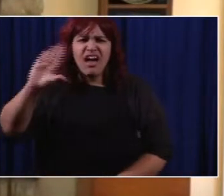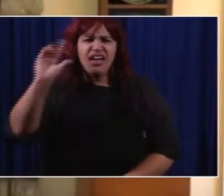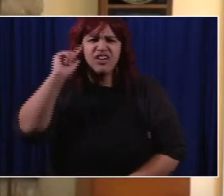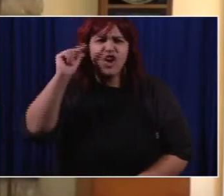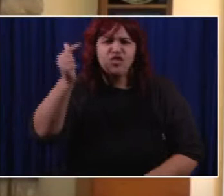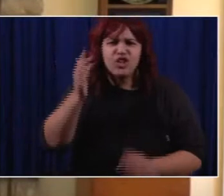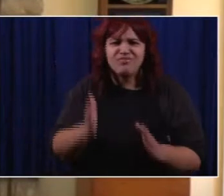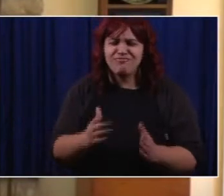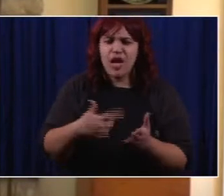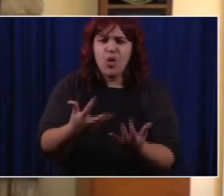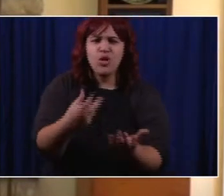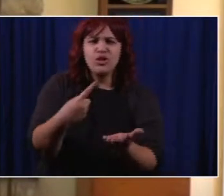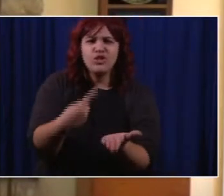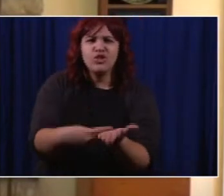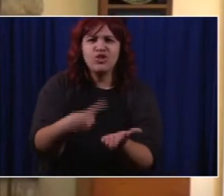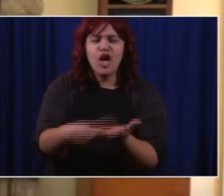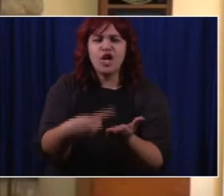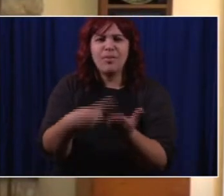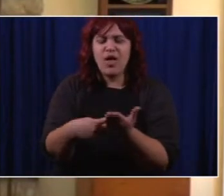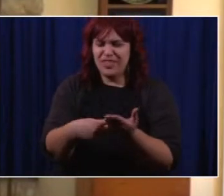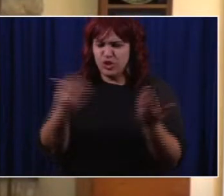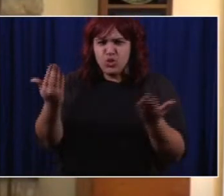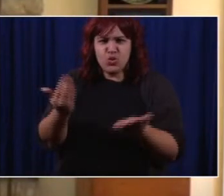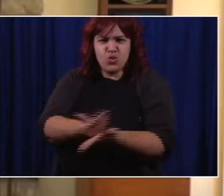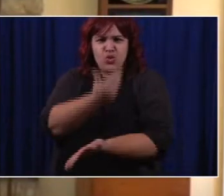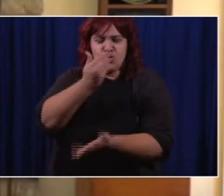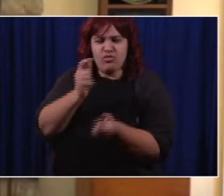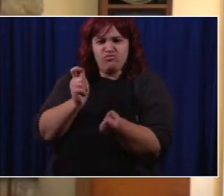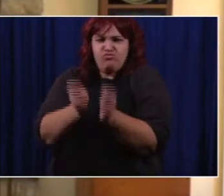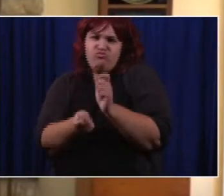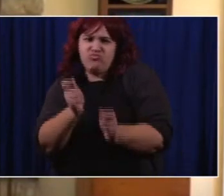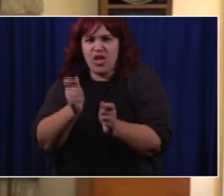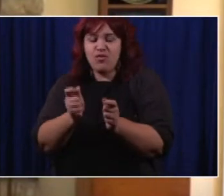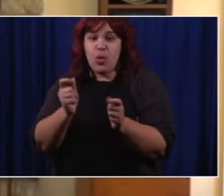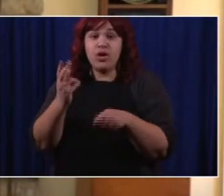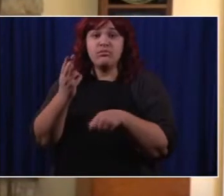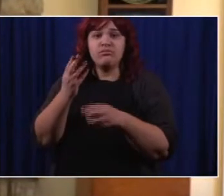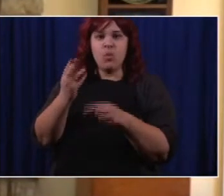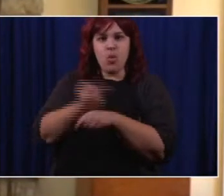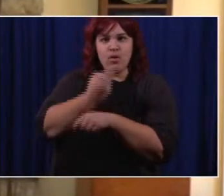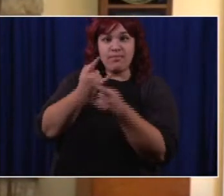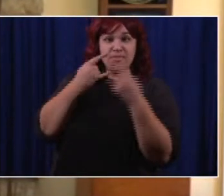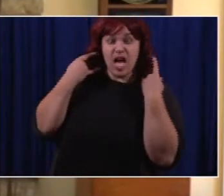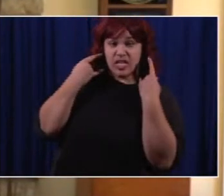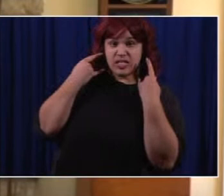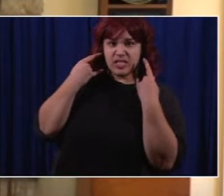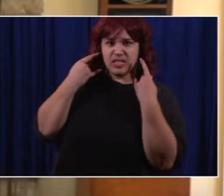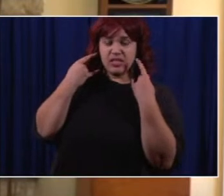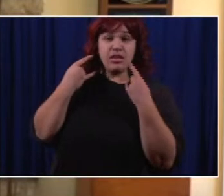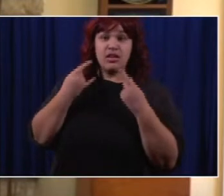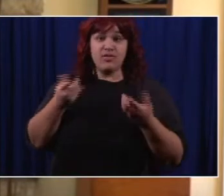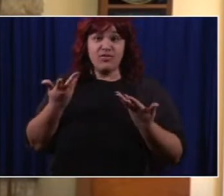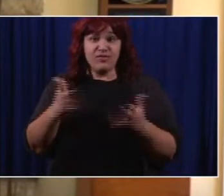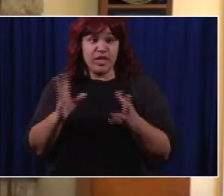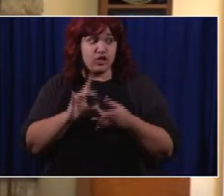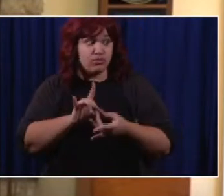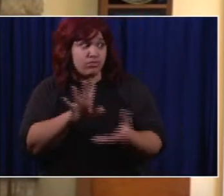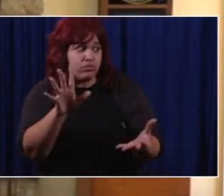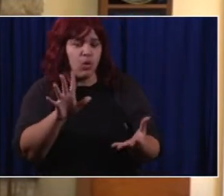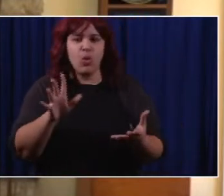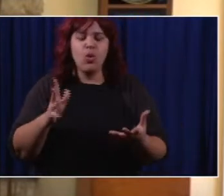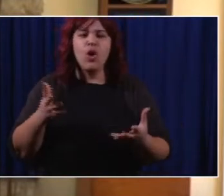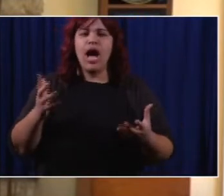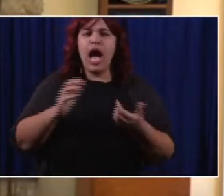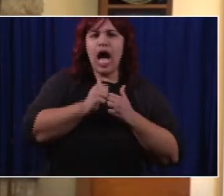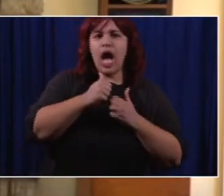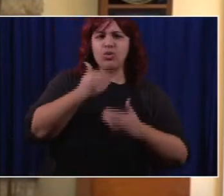mechanics of the modified mask order. First off, has that come out yet? Secondly, how do you envision this working? Your staff from the